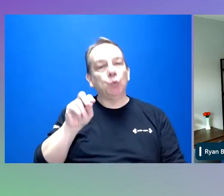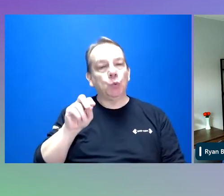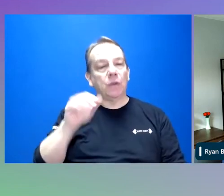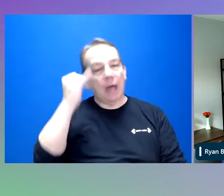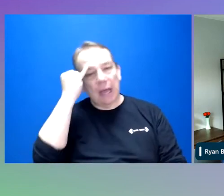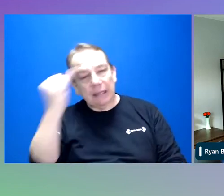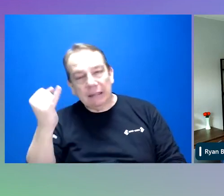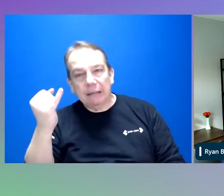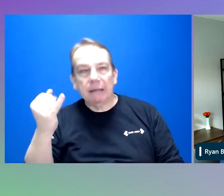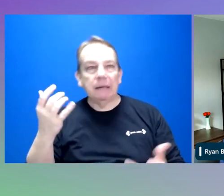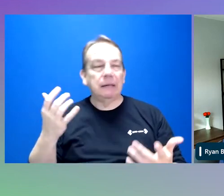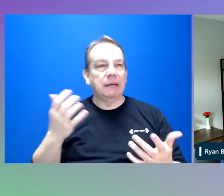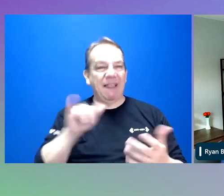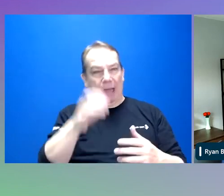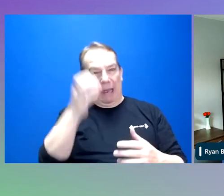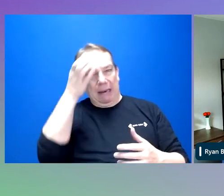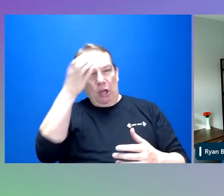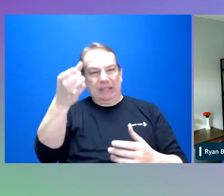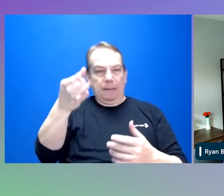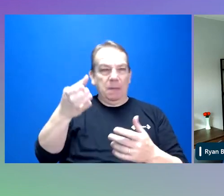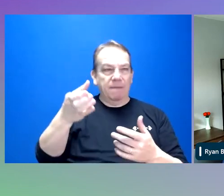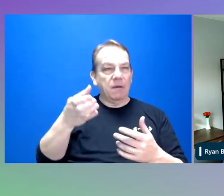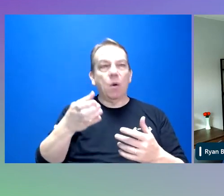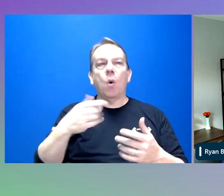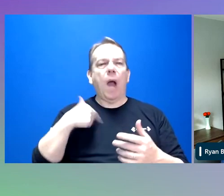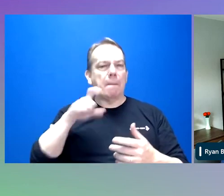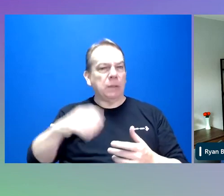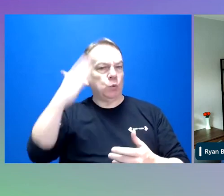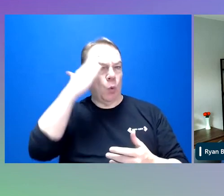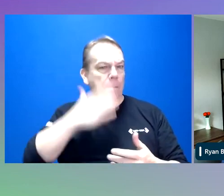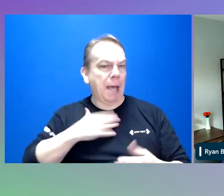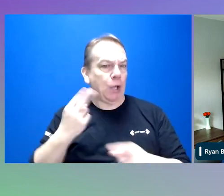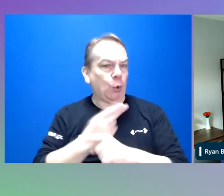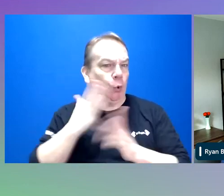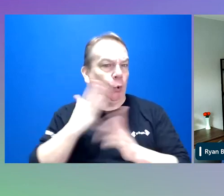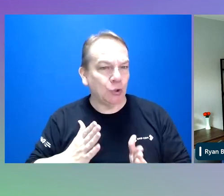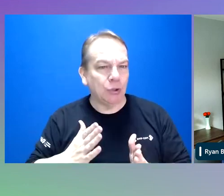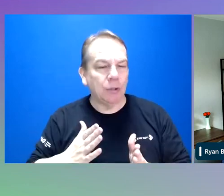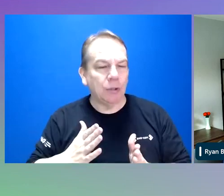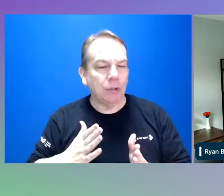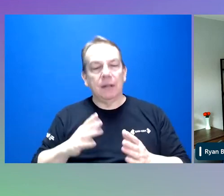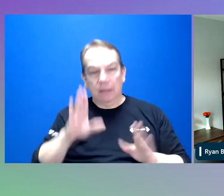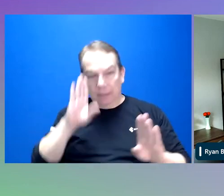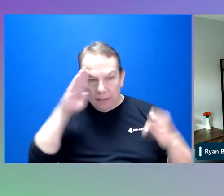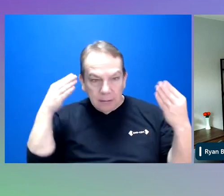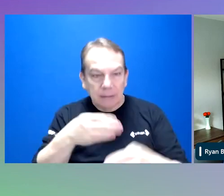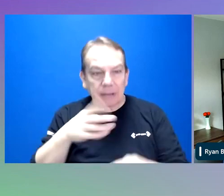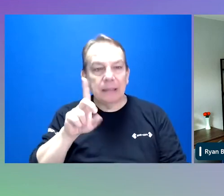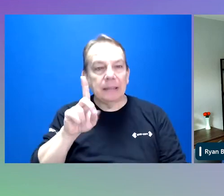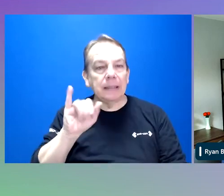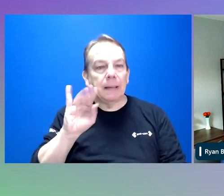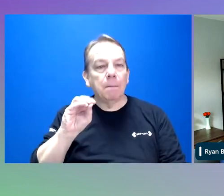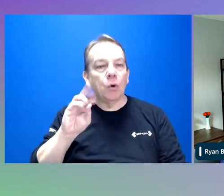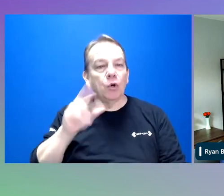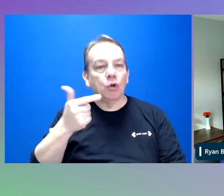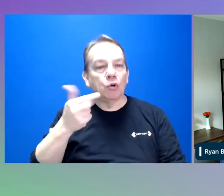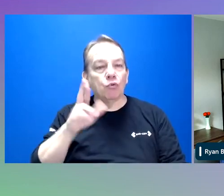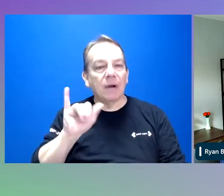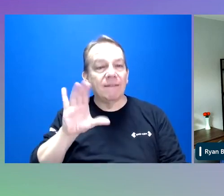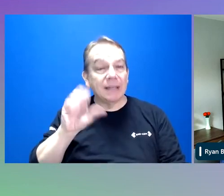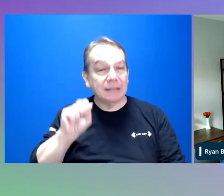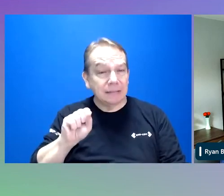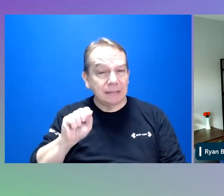quite frankly, uh, the crutch of demographics, personas, and the like, particularly